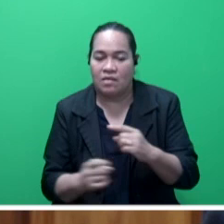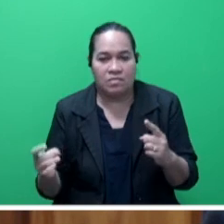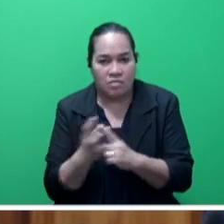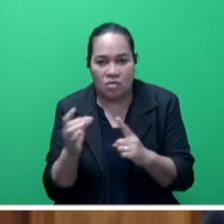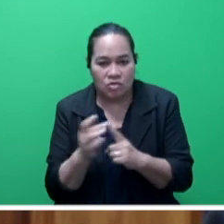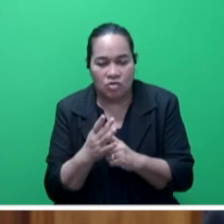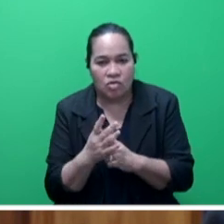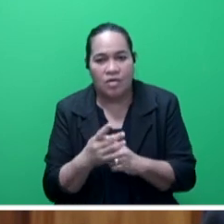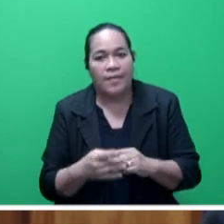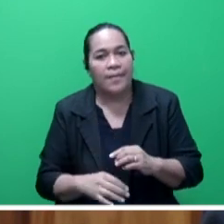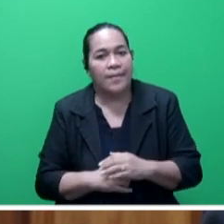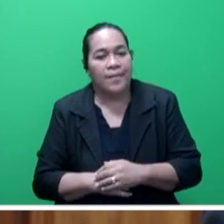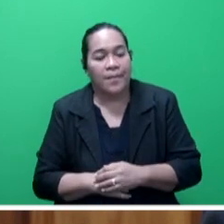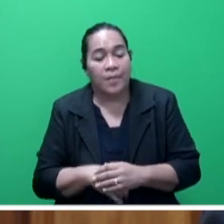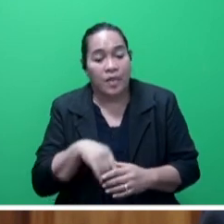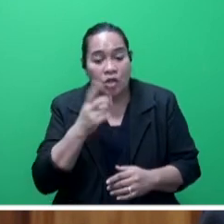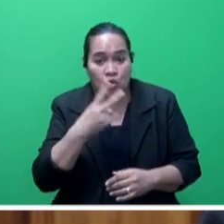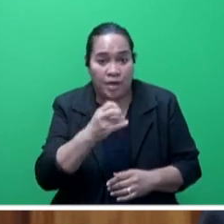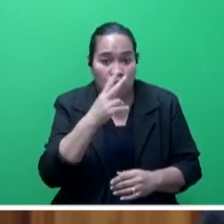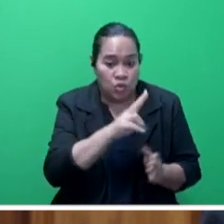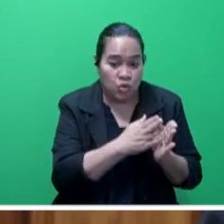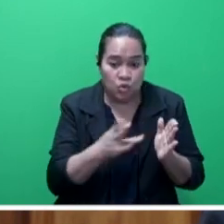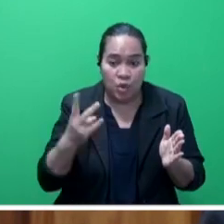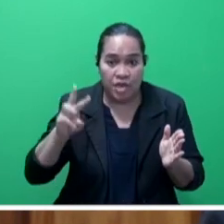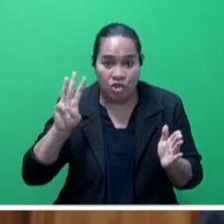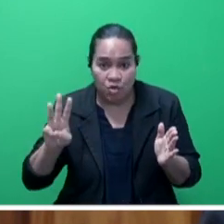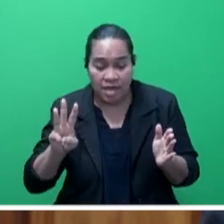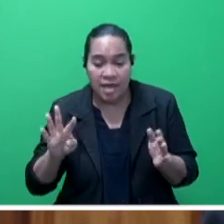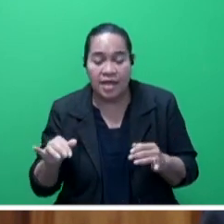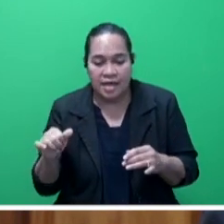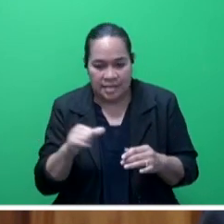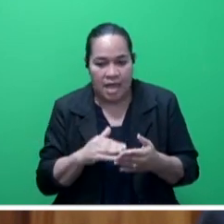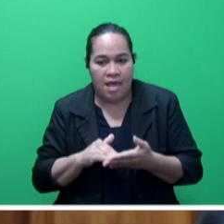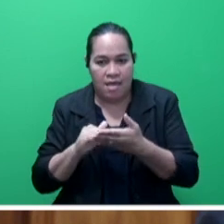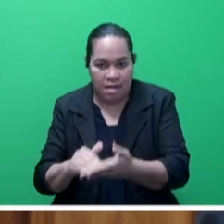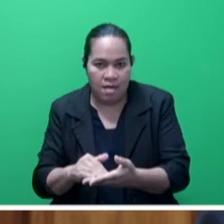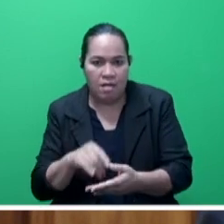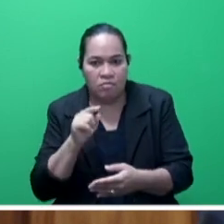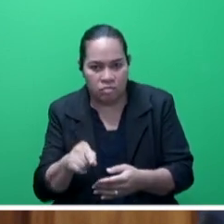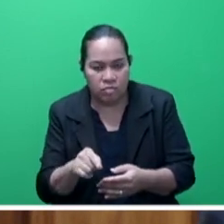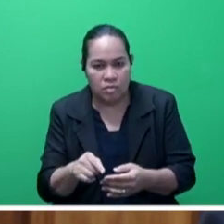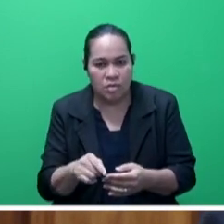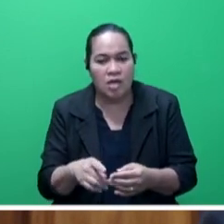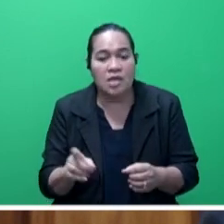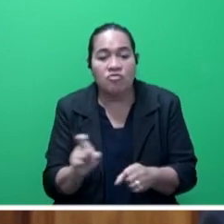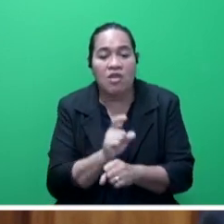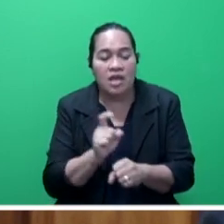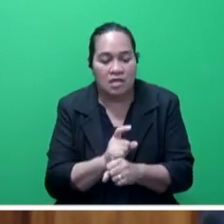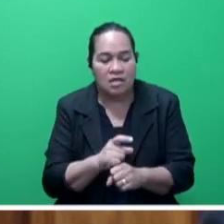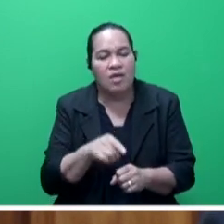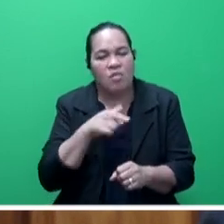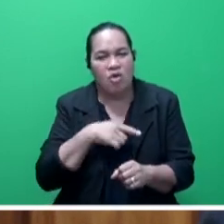of foundations. The 2022-2023 budget is backfilling the trench and the holes that have been created by the